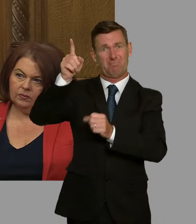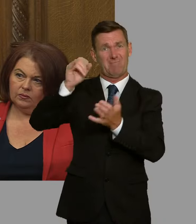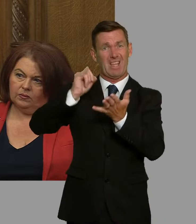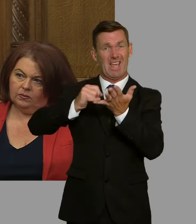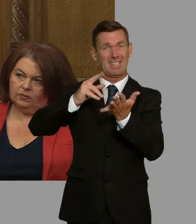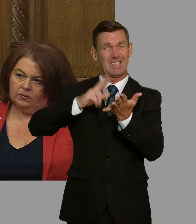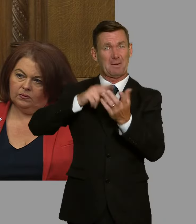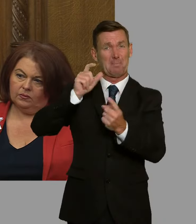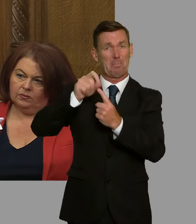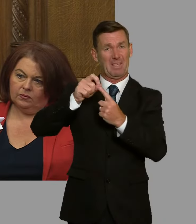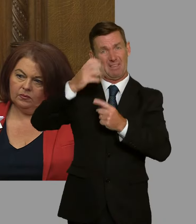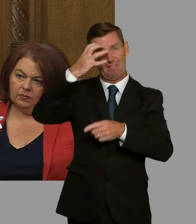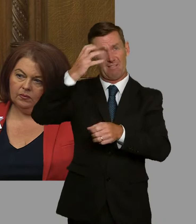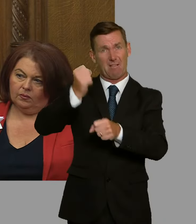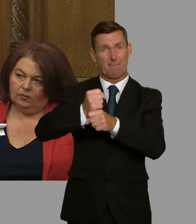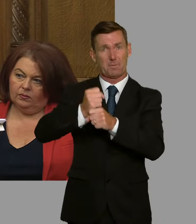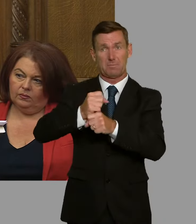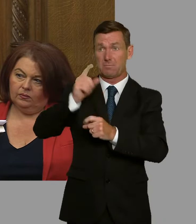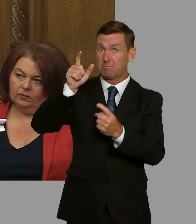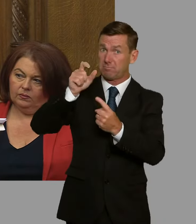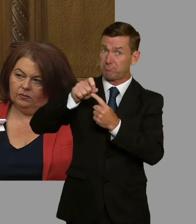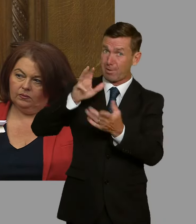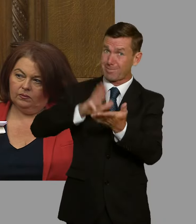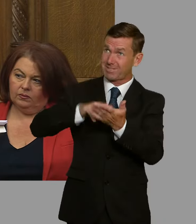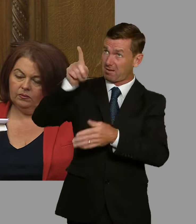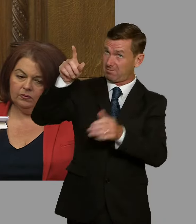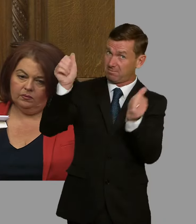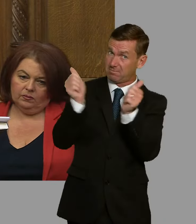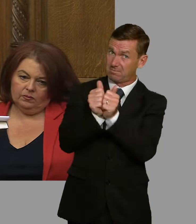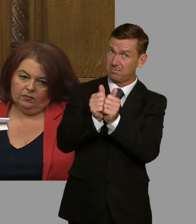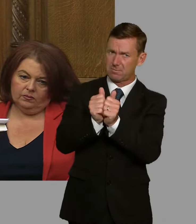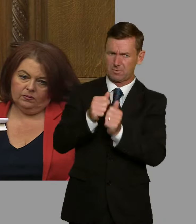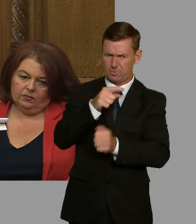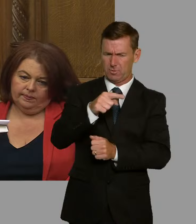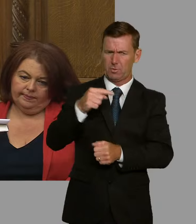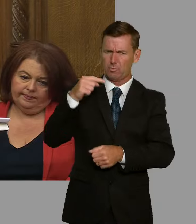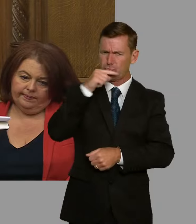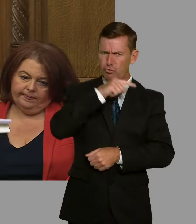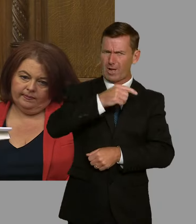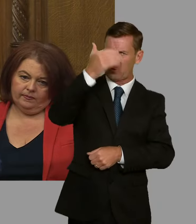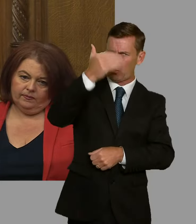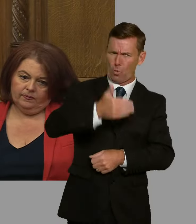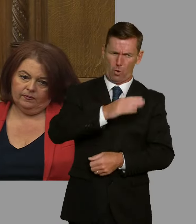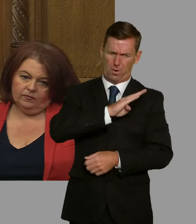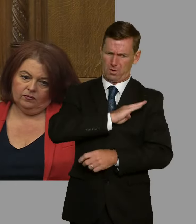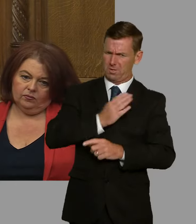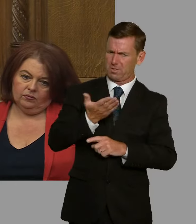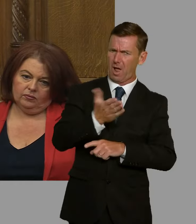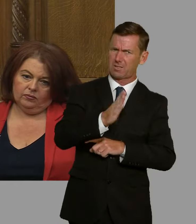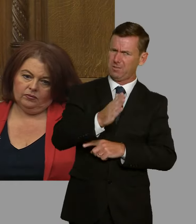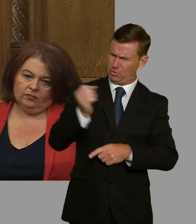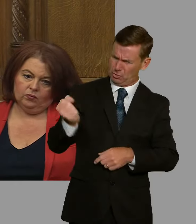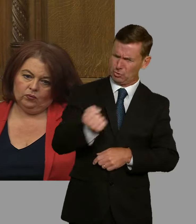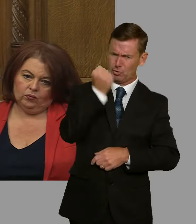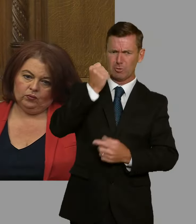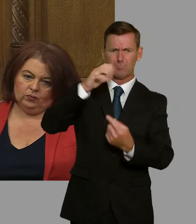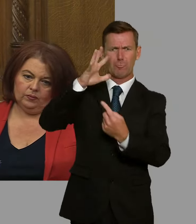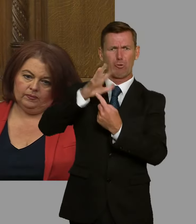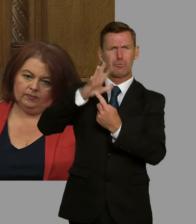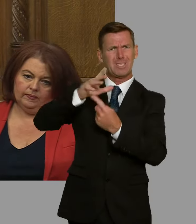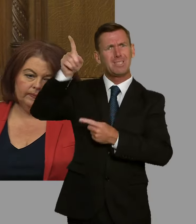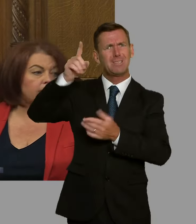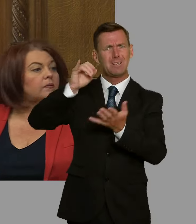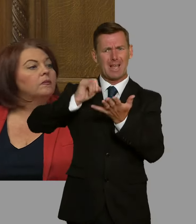like Redhall Walled Garden should have been a priority for the SNP when deciding how to spend the record funding settlement Scottish